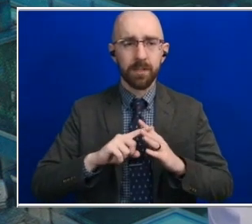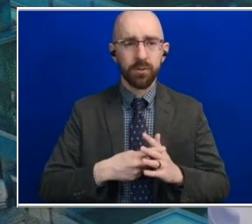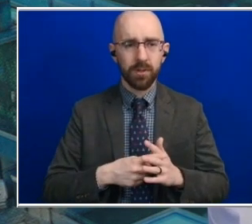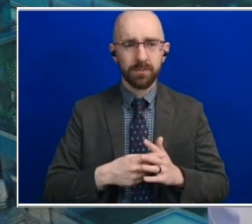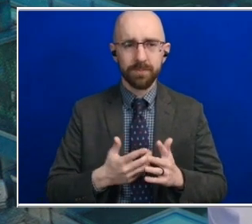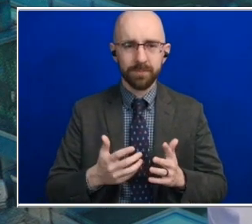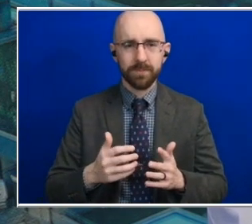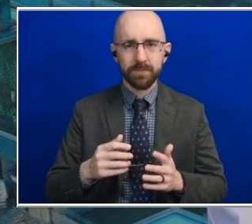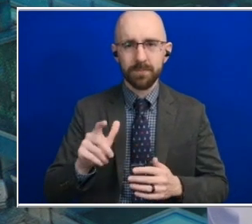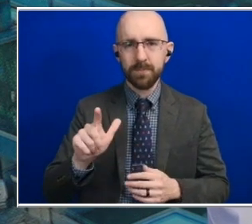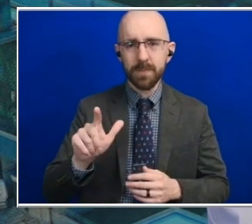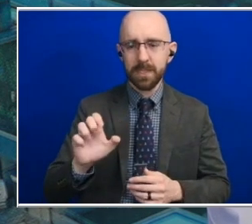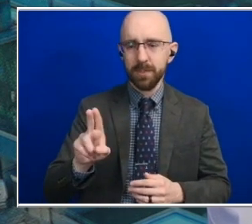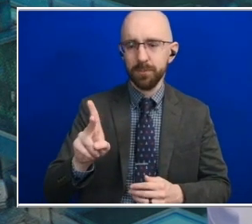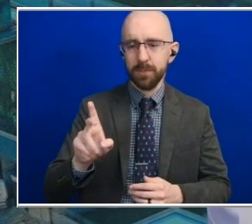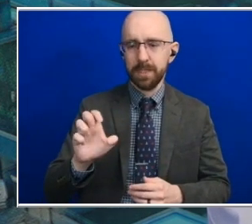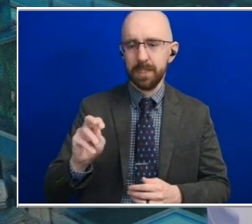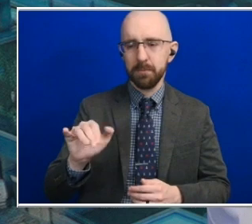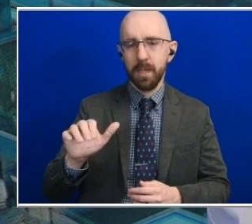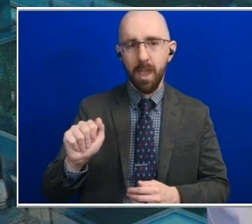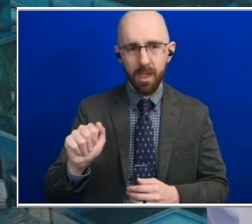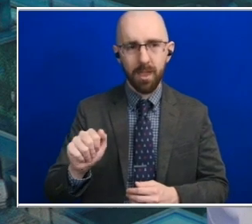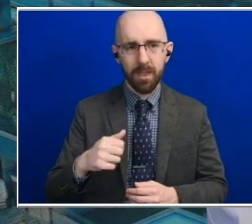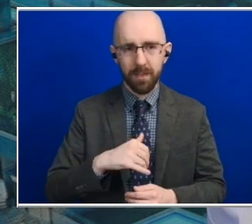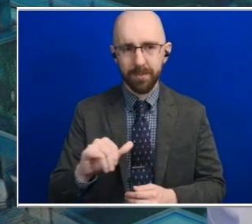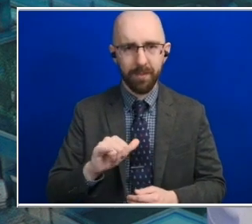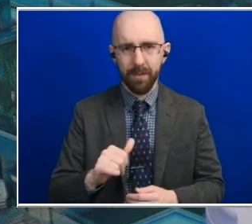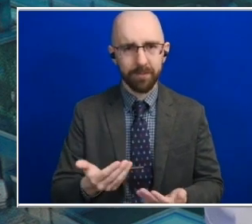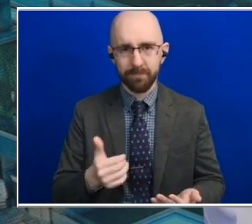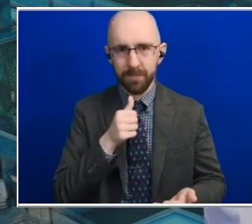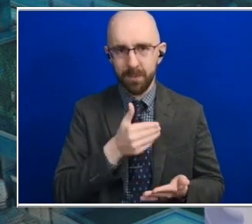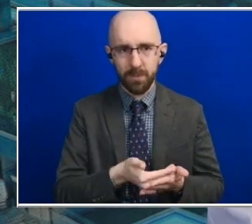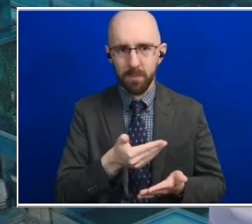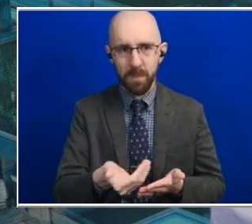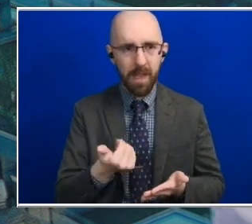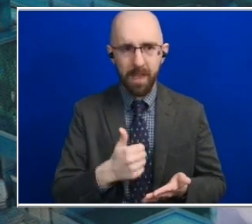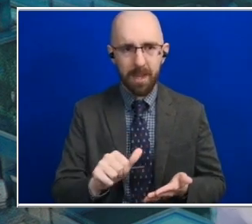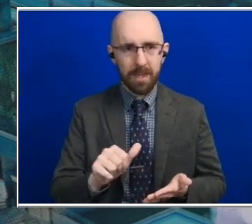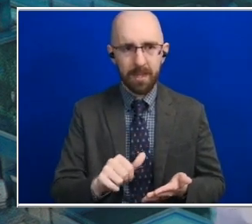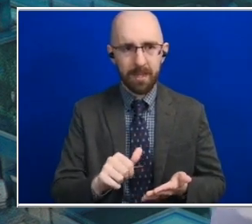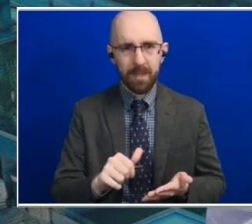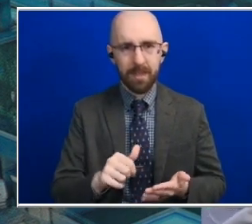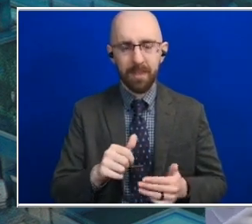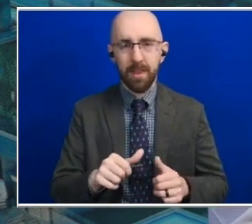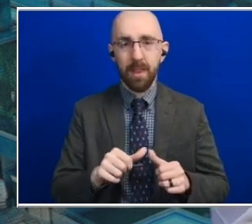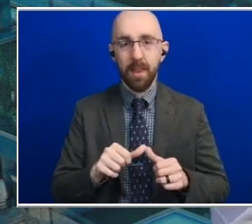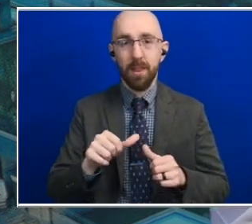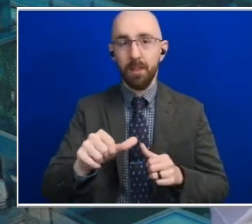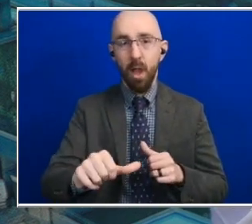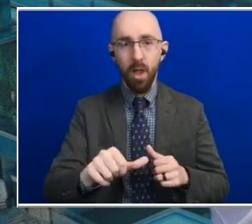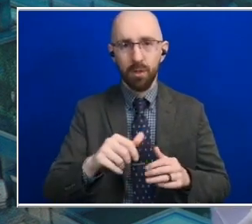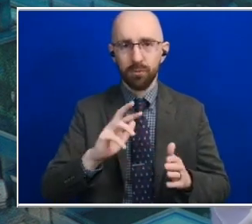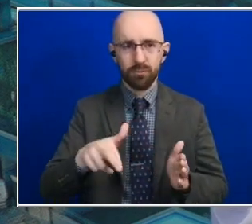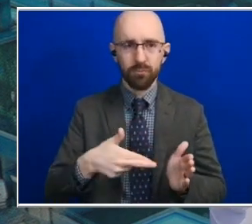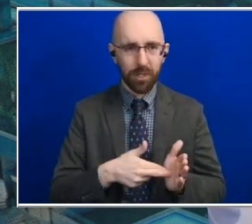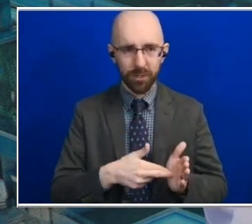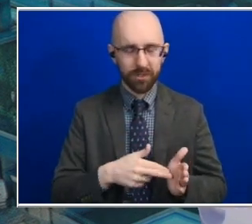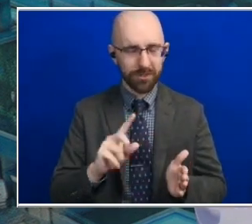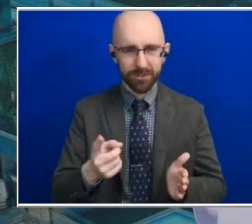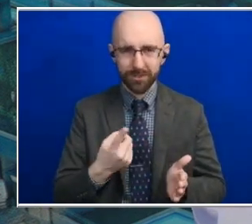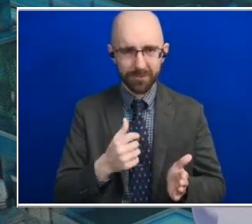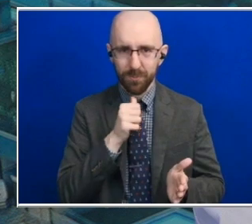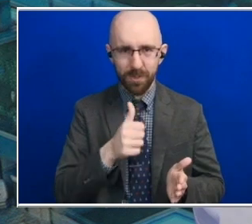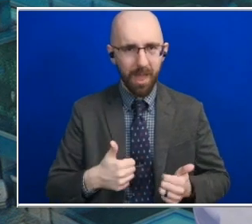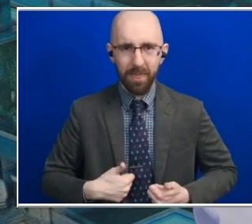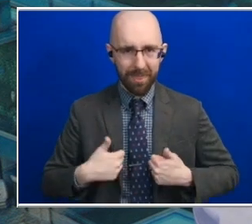leukemia, it's like, don't buy a long playing record, right? You just don't. You're not going to live very long. And